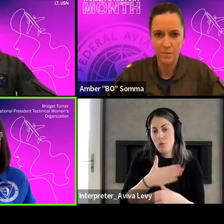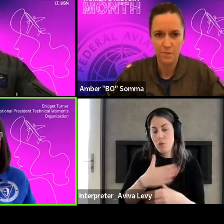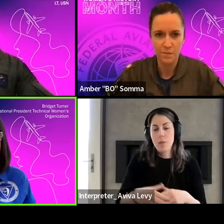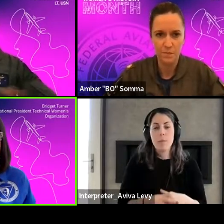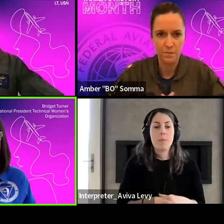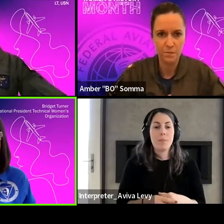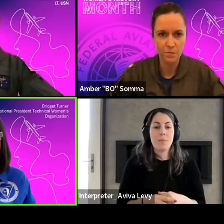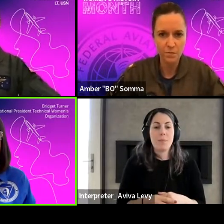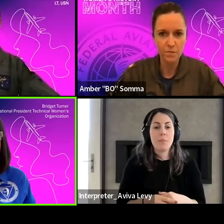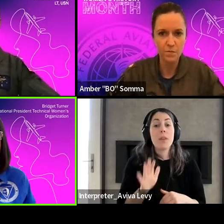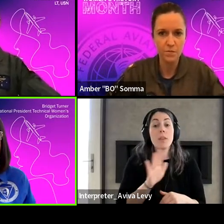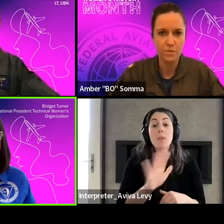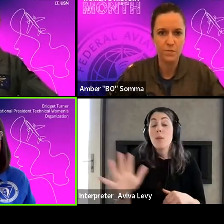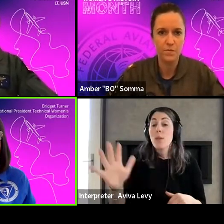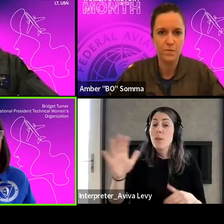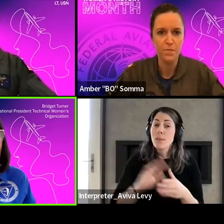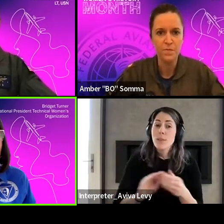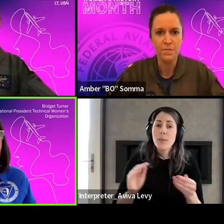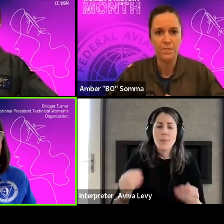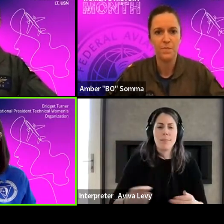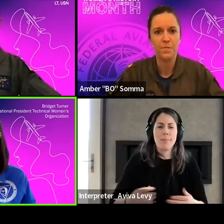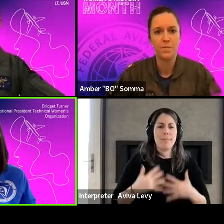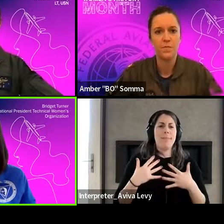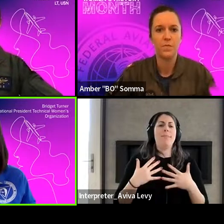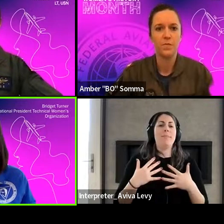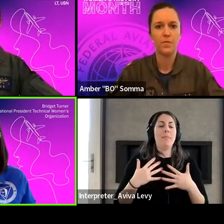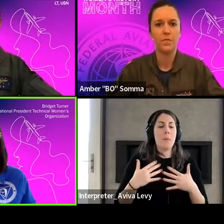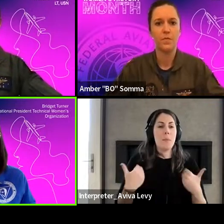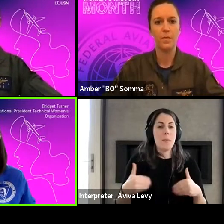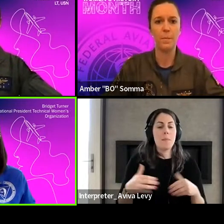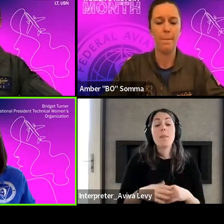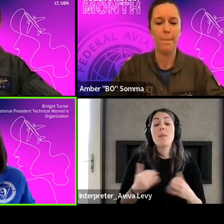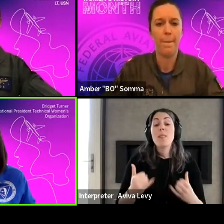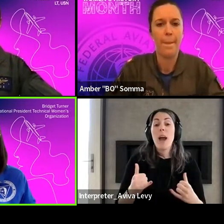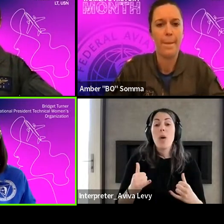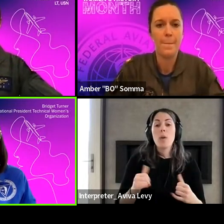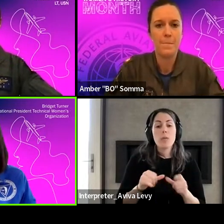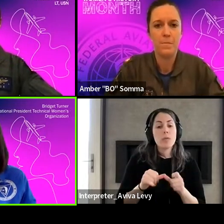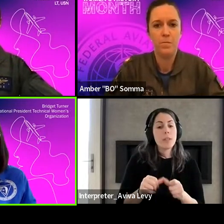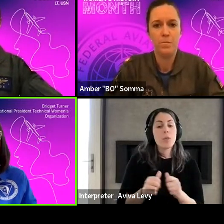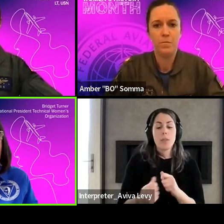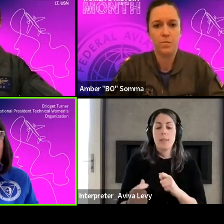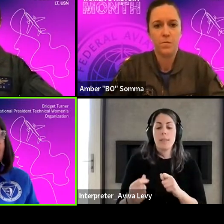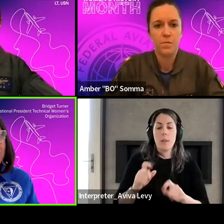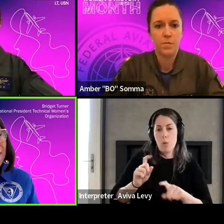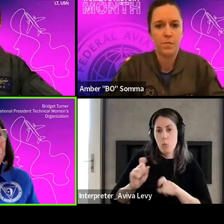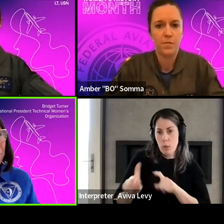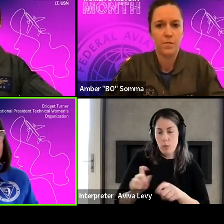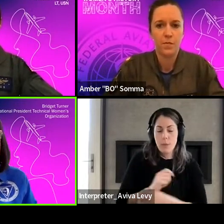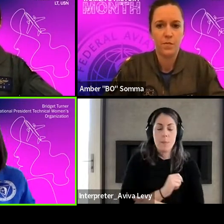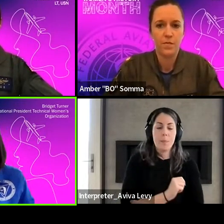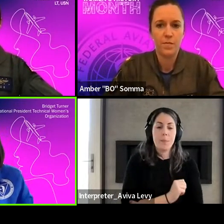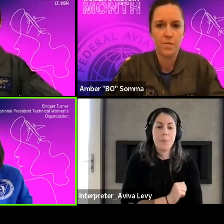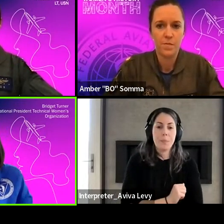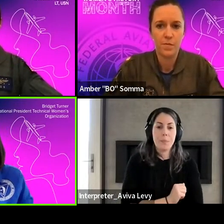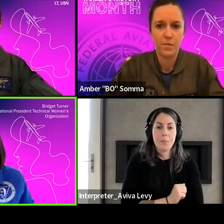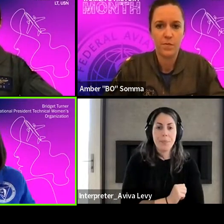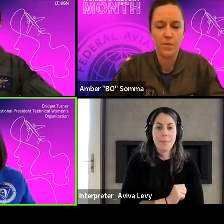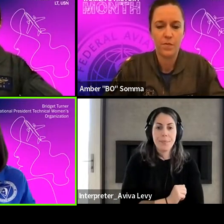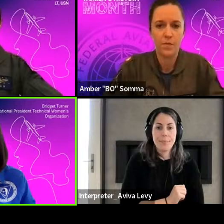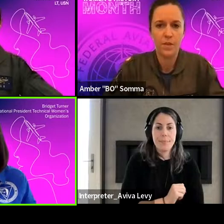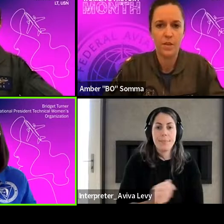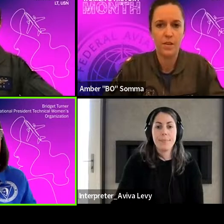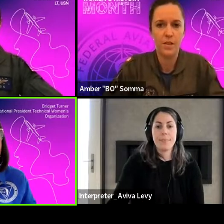very inspirational and inspiring to us. We want to continue on with some more questions. We want to find out, what are some of your